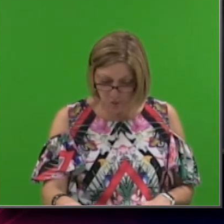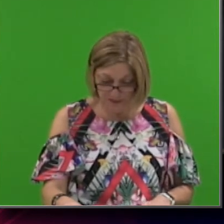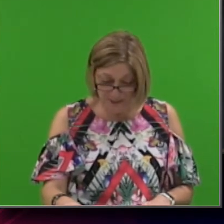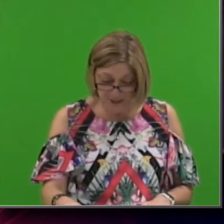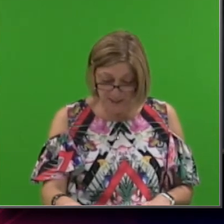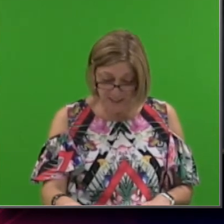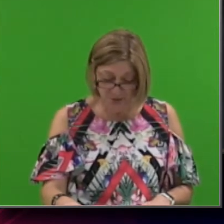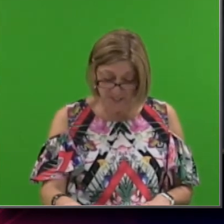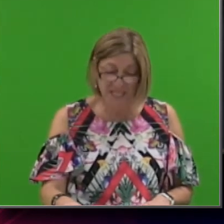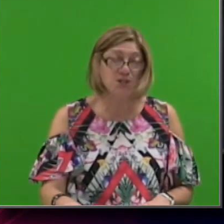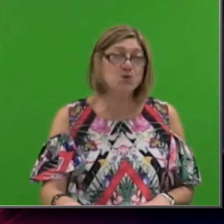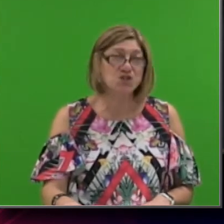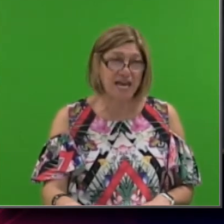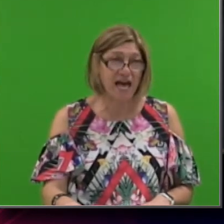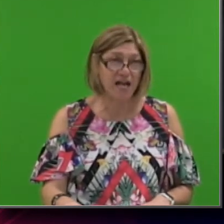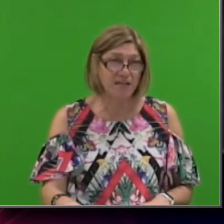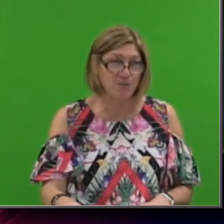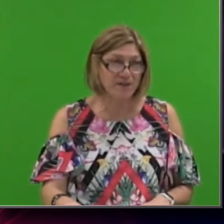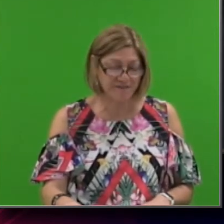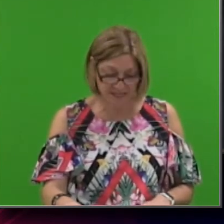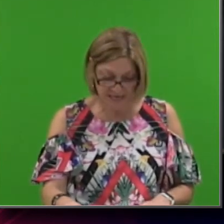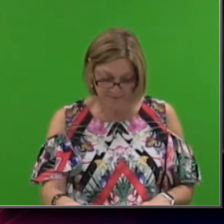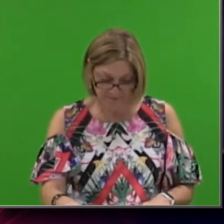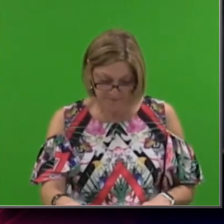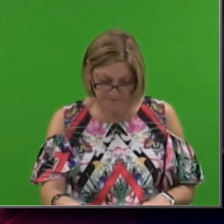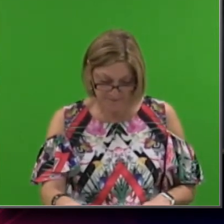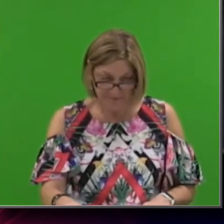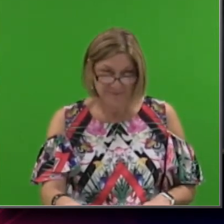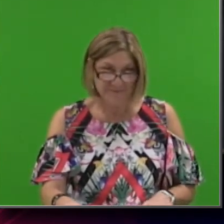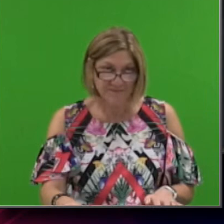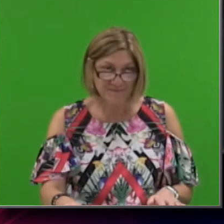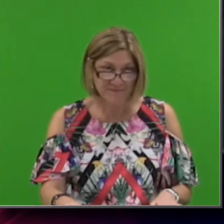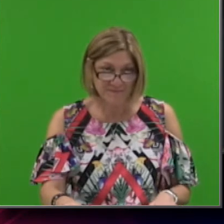yours. We shall see to it that you shall weave again.